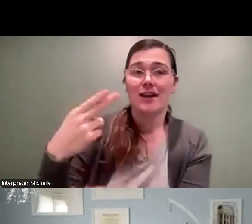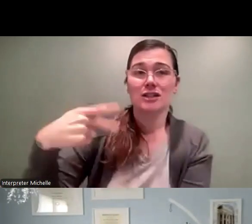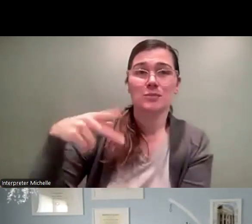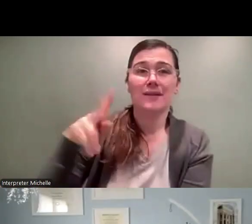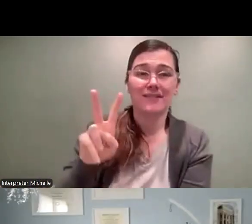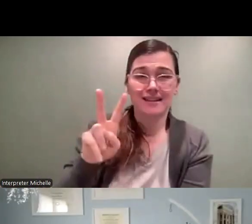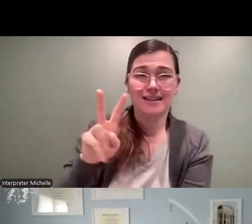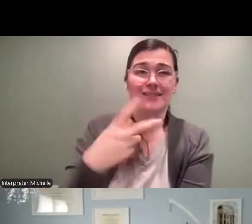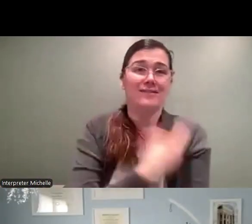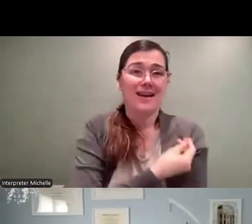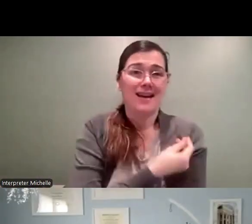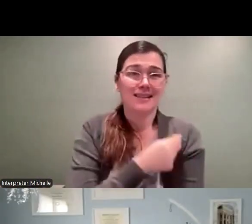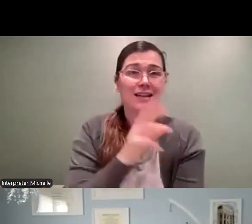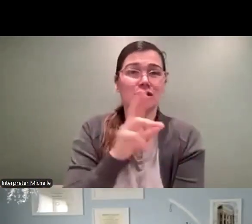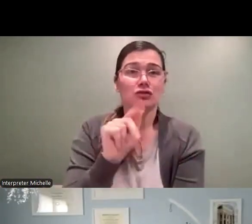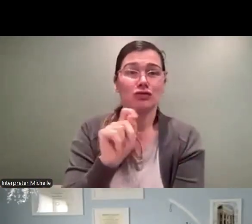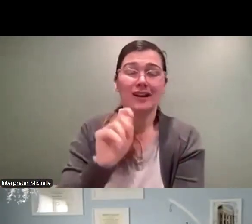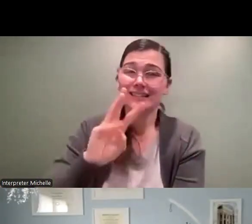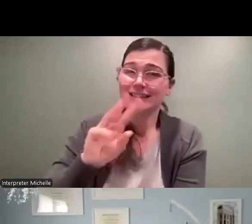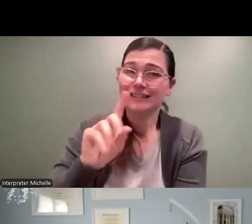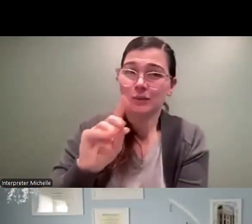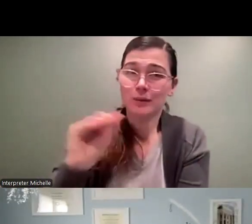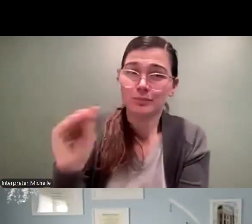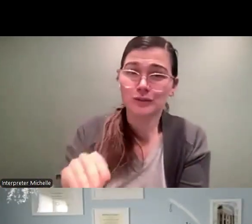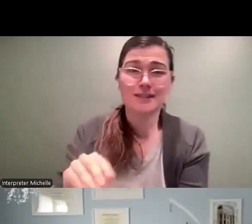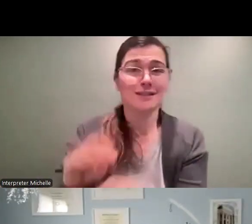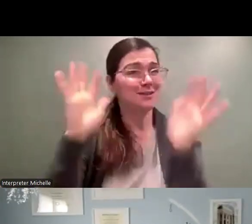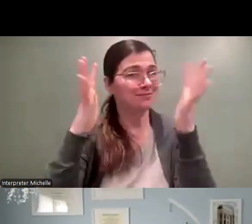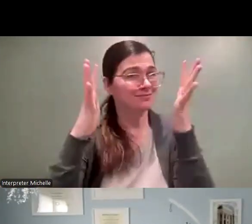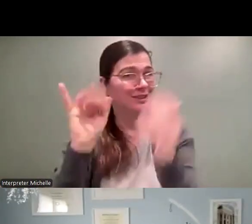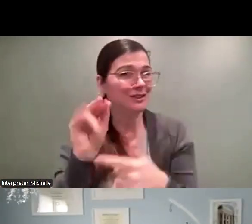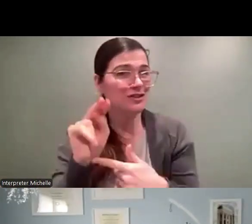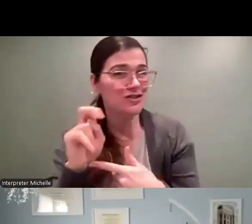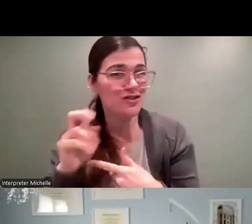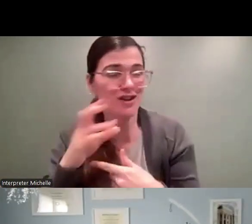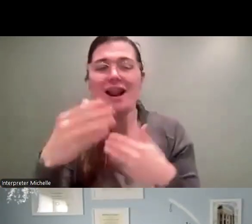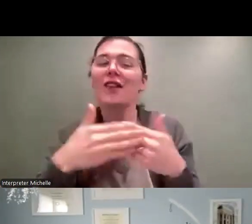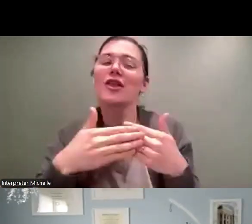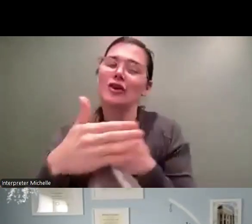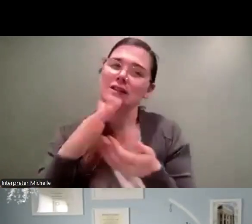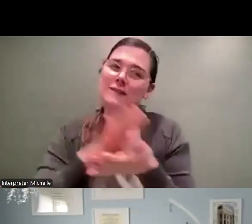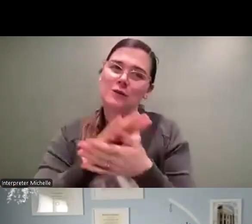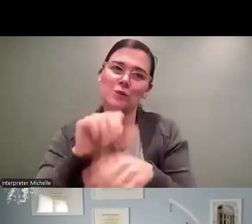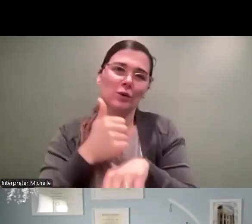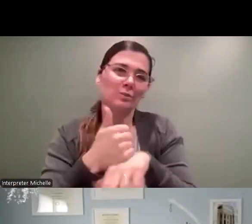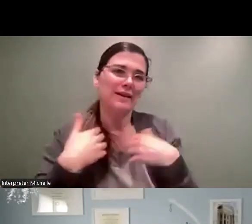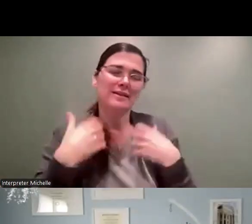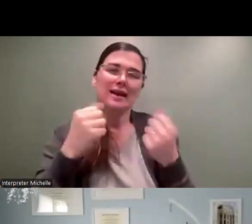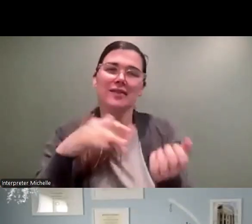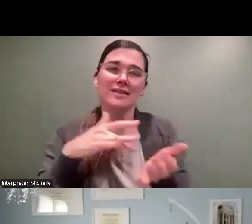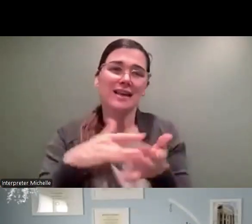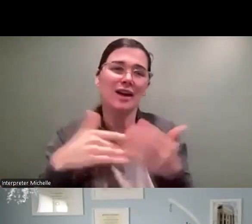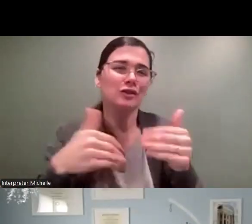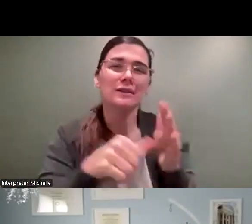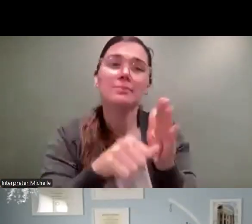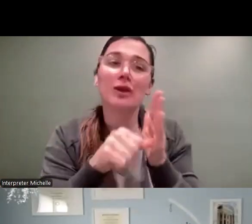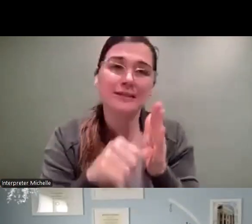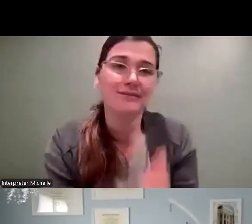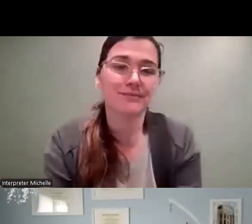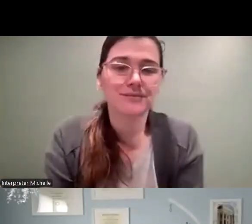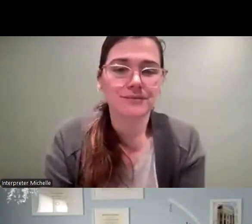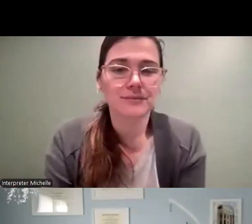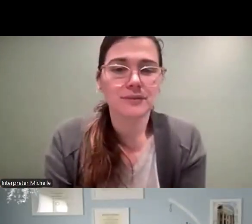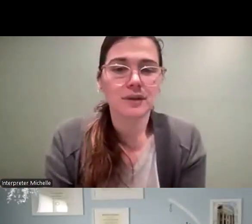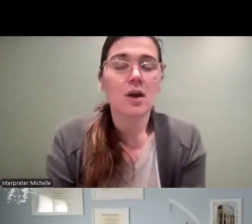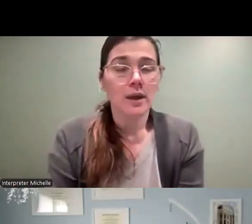61%. So way to go, Jane, and the rest of the school-based health centers. That's very impressive. So first,